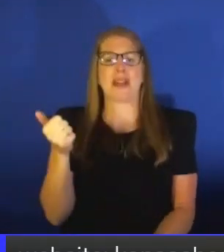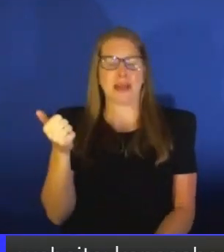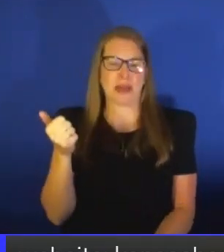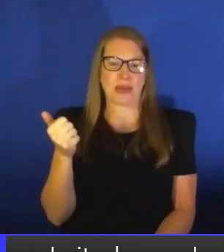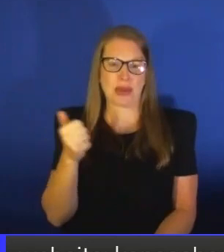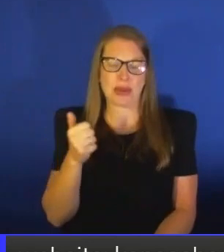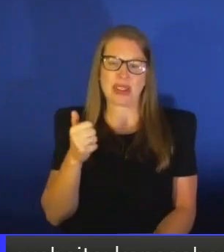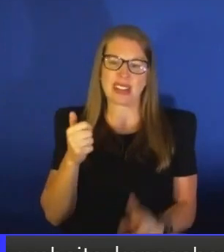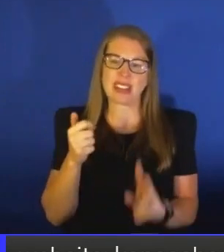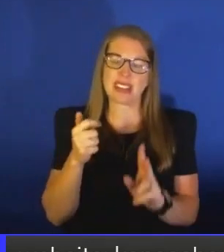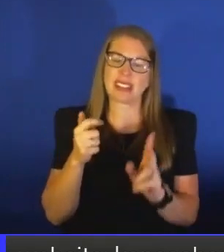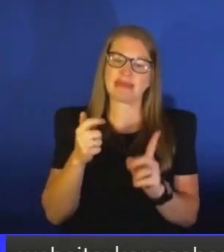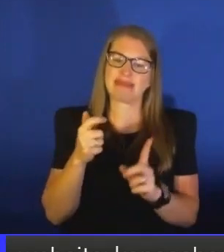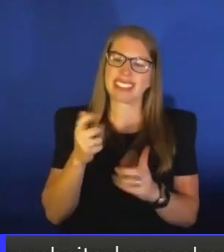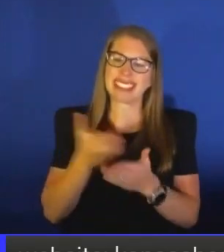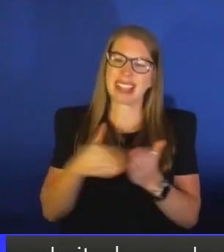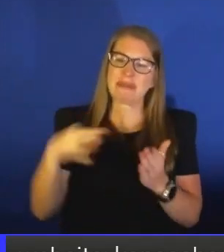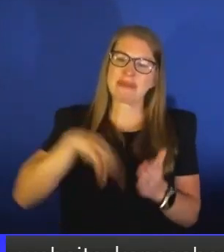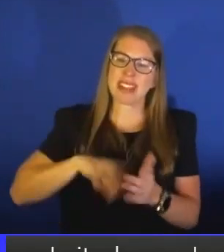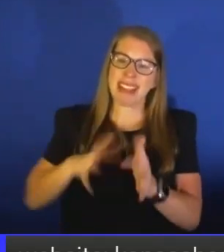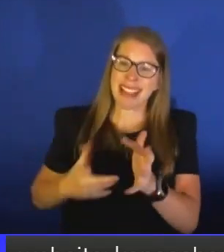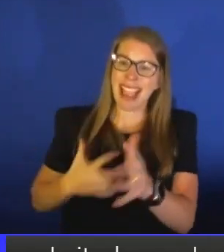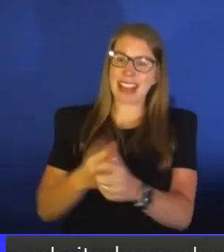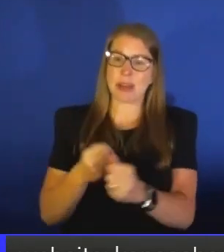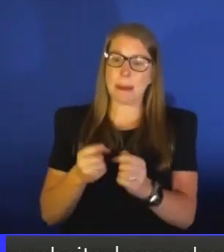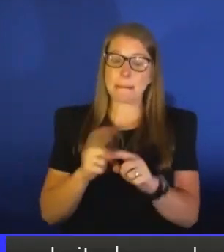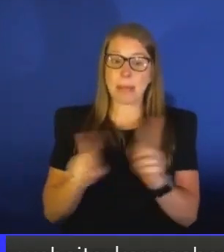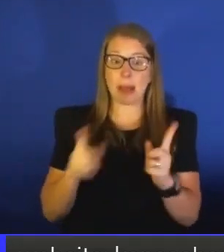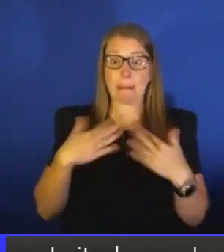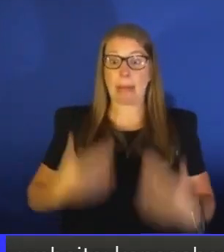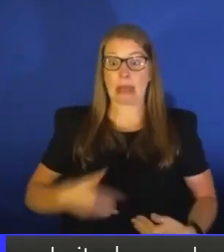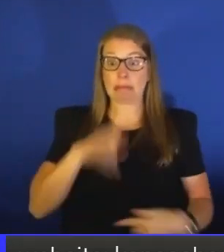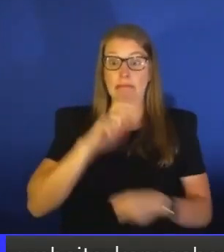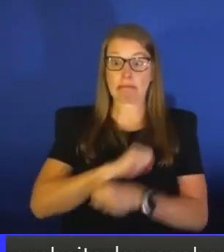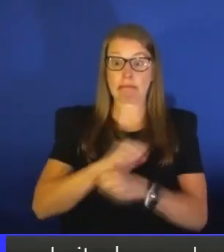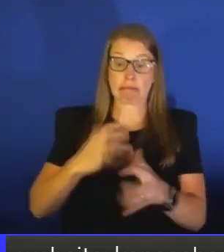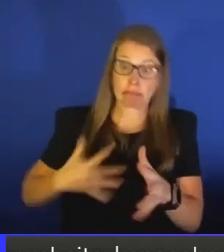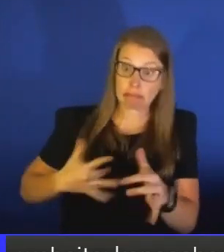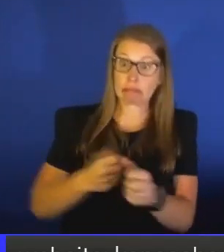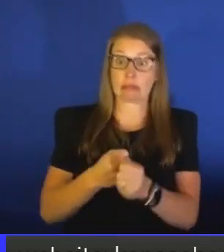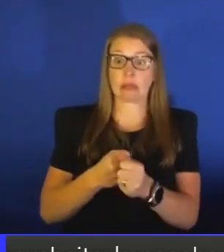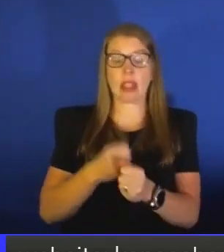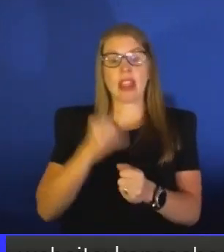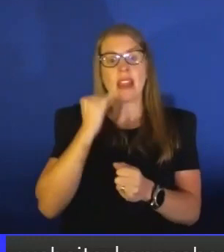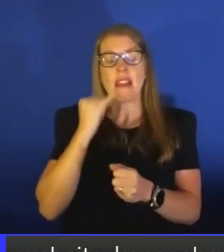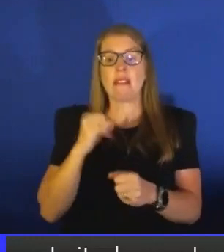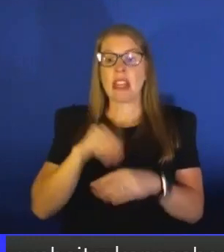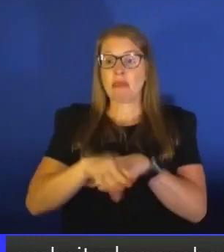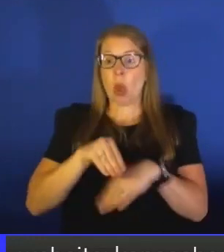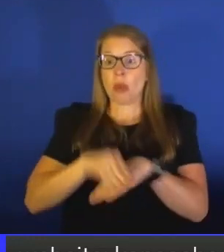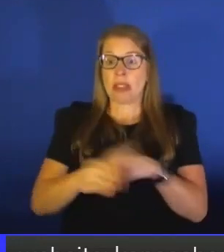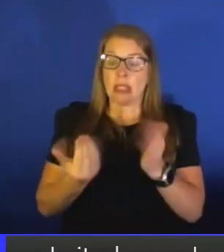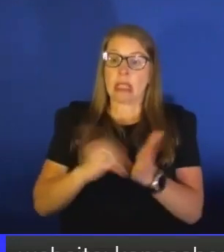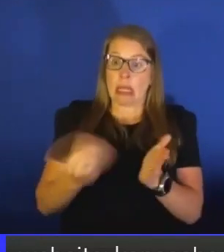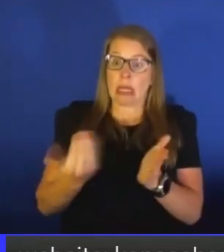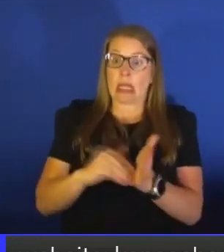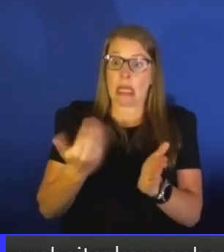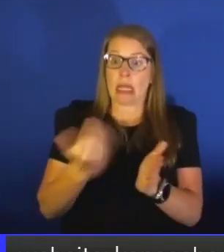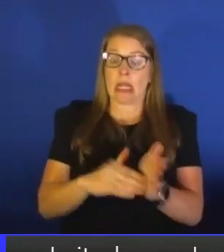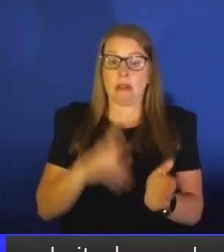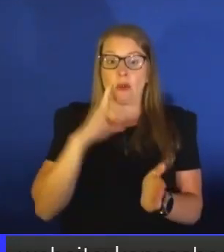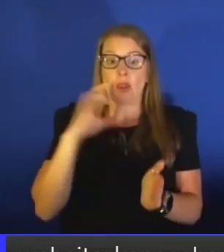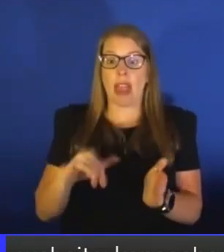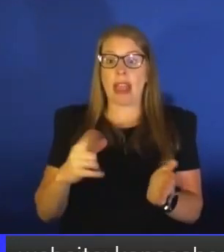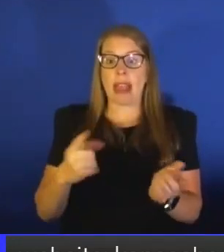up, but we don't know if the body ever completely catches up and if you're repeatedly exposing yourself to that. The similar idea is shift workers,